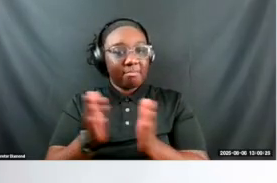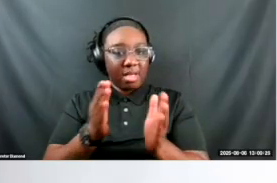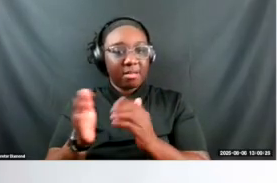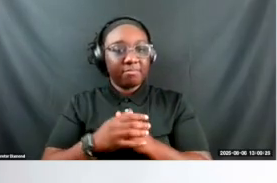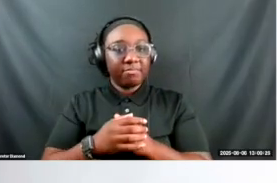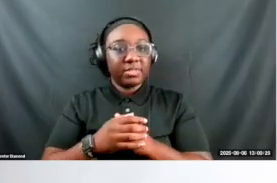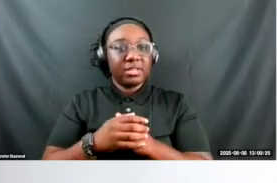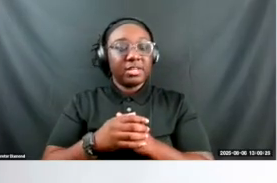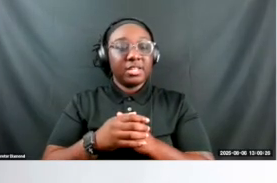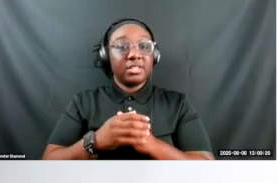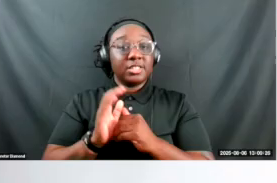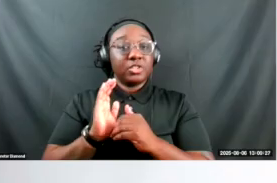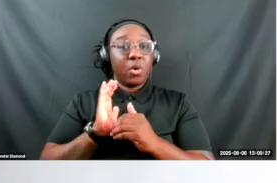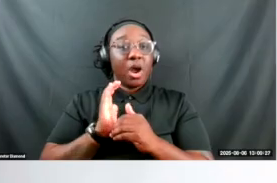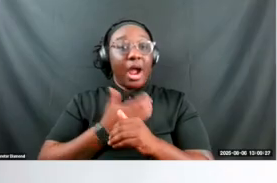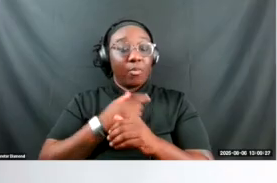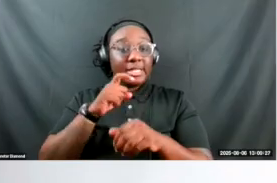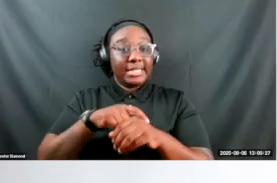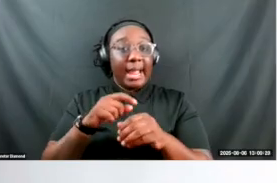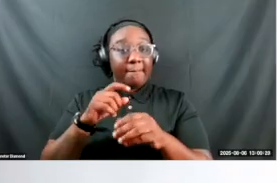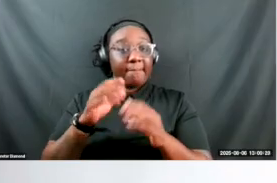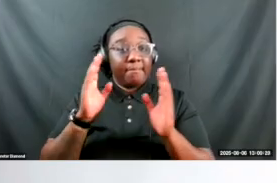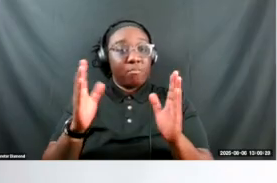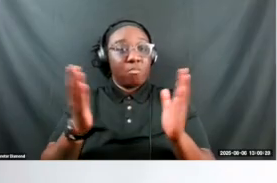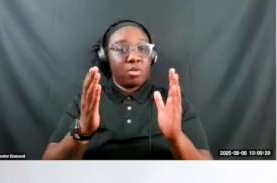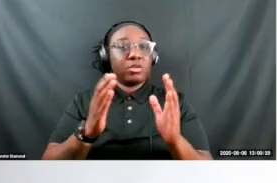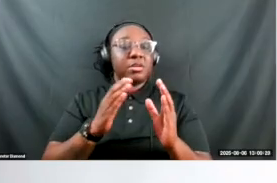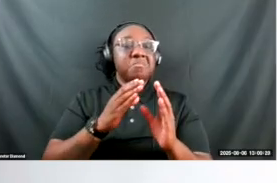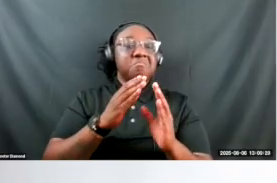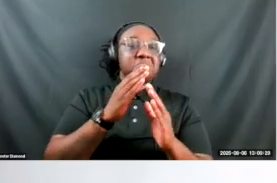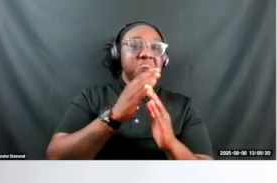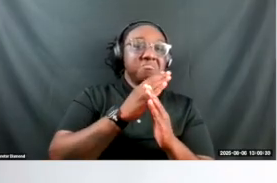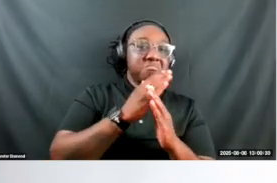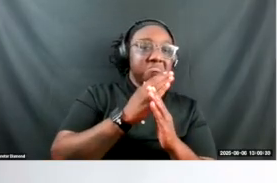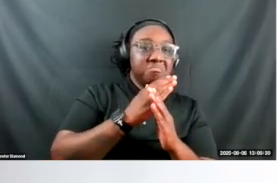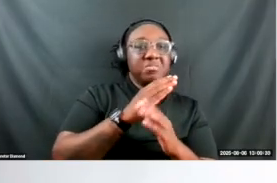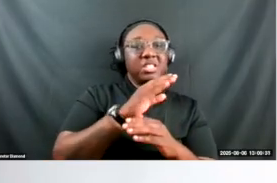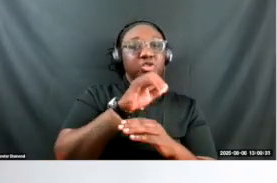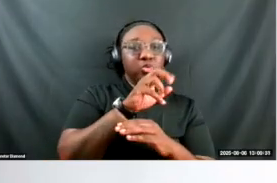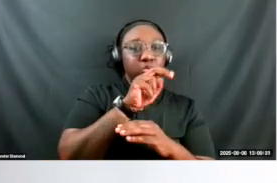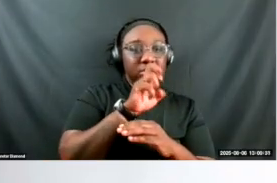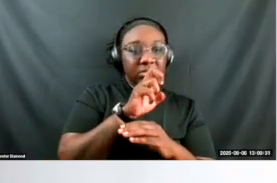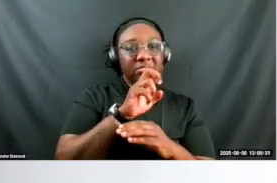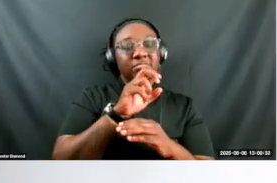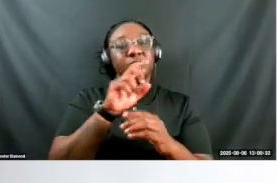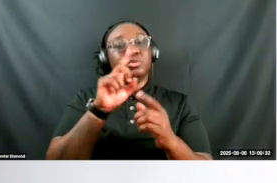our main time to do that, as well as the formal 30-day public review and comment period, which occurs from